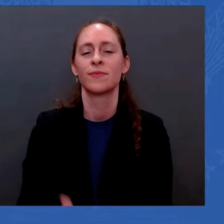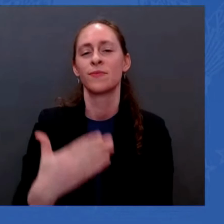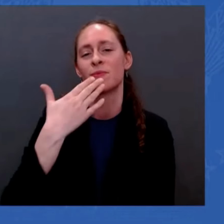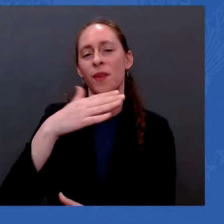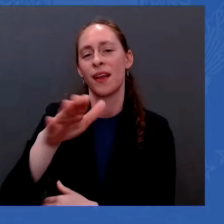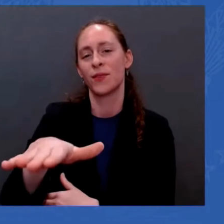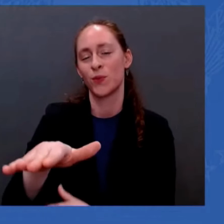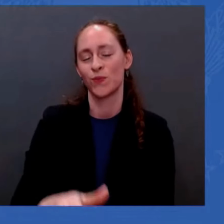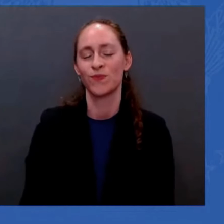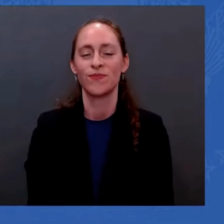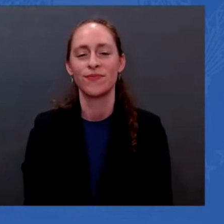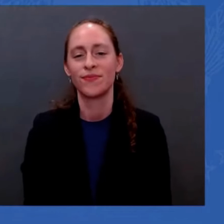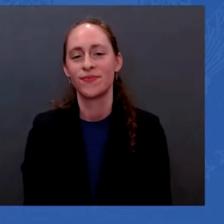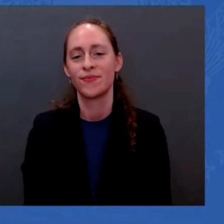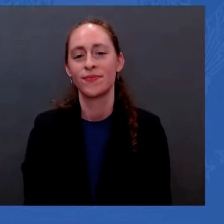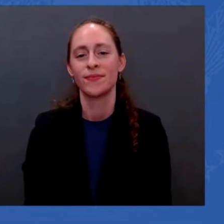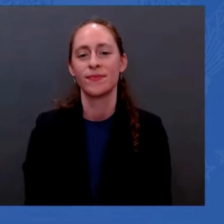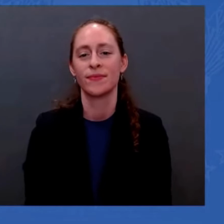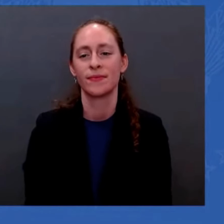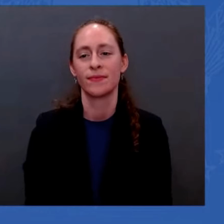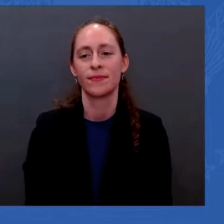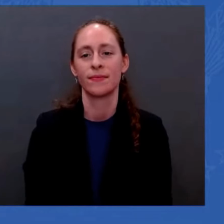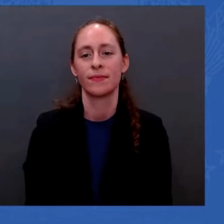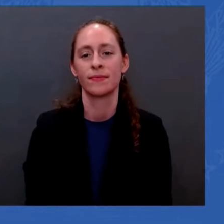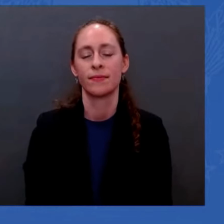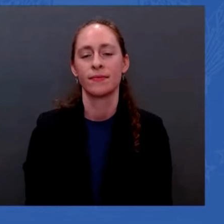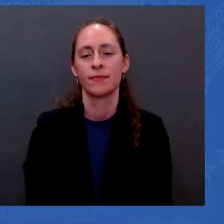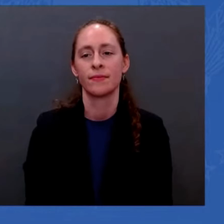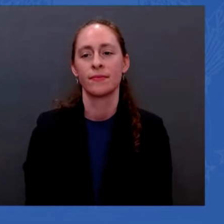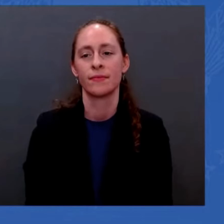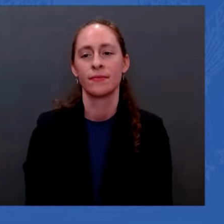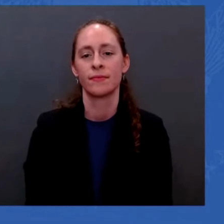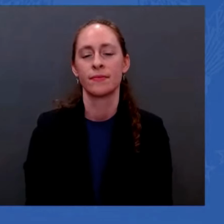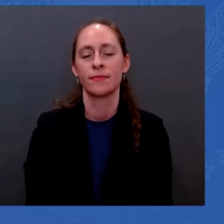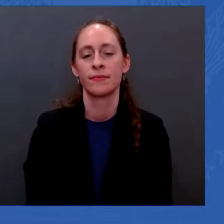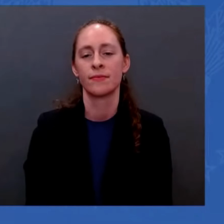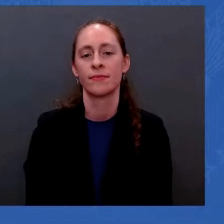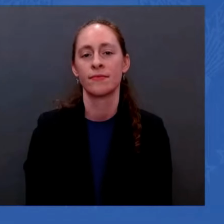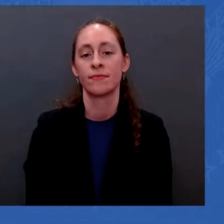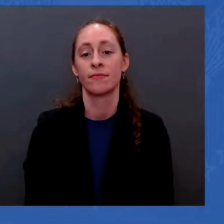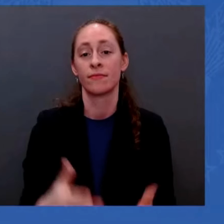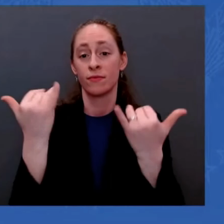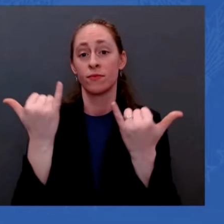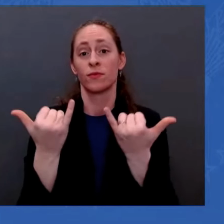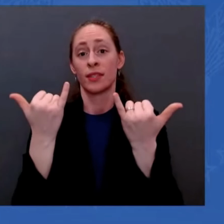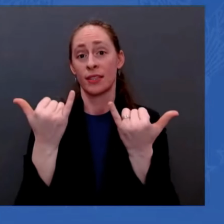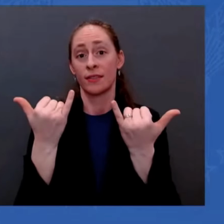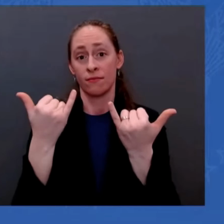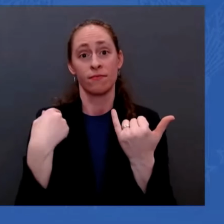Today, I made two vital calls, as I've been making for some